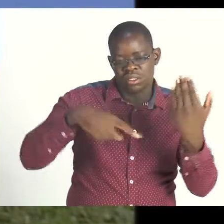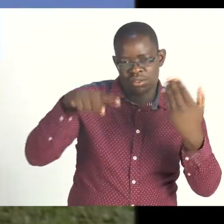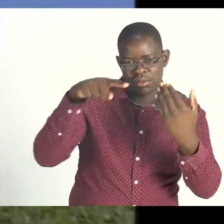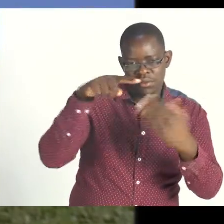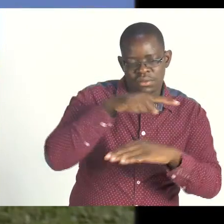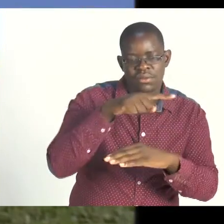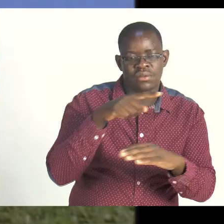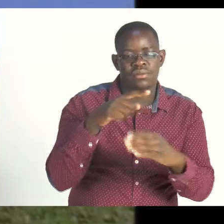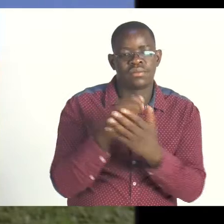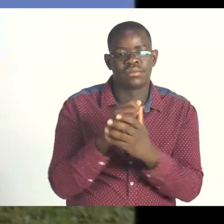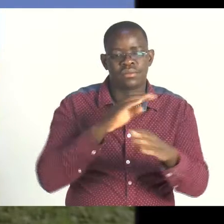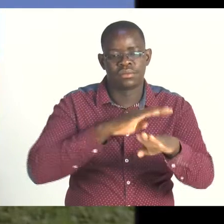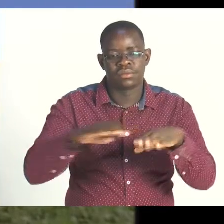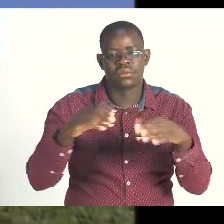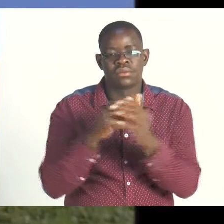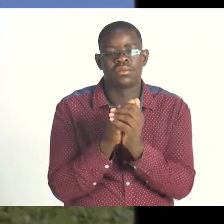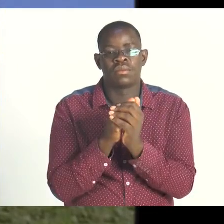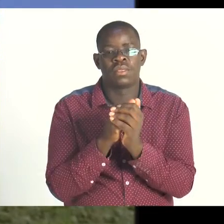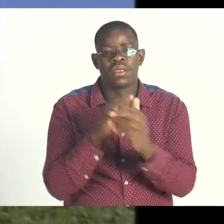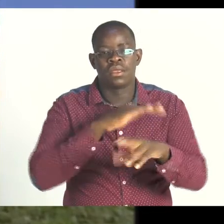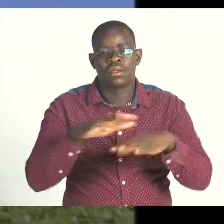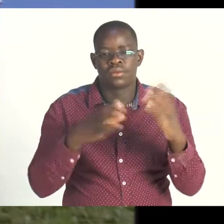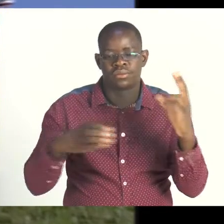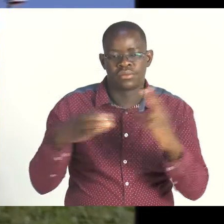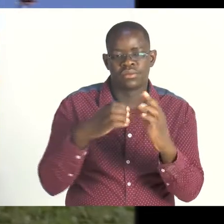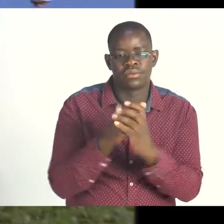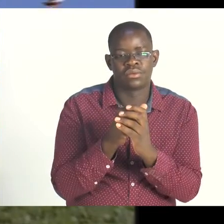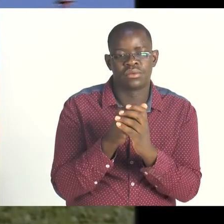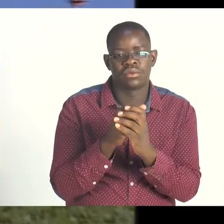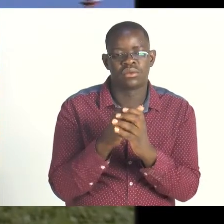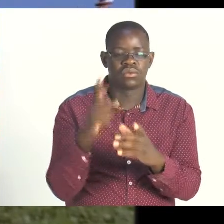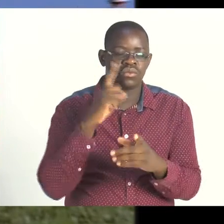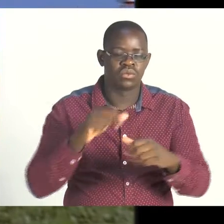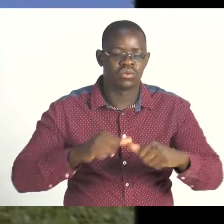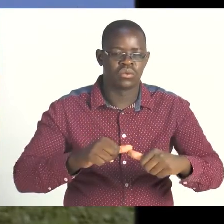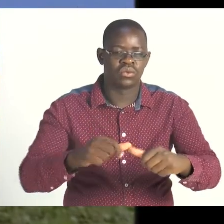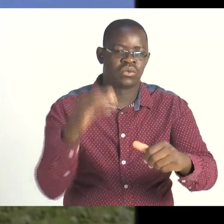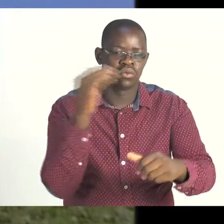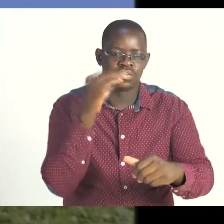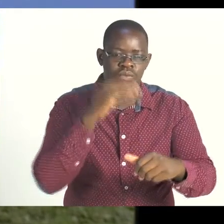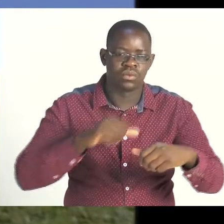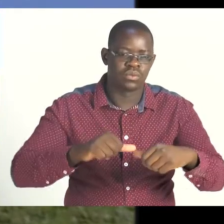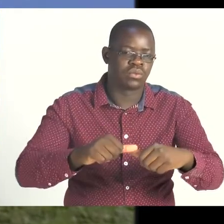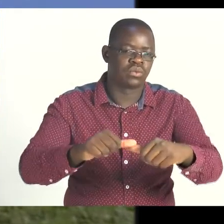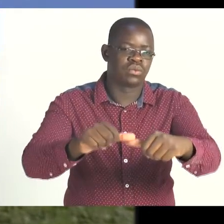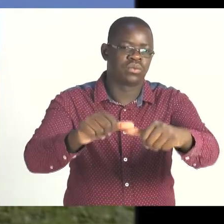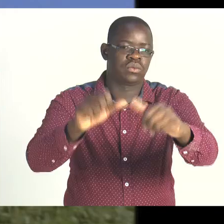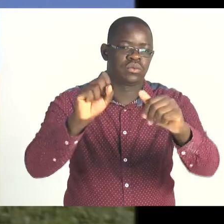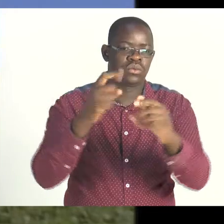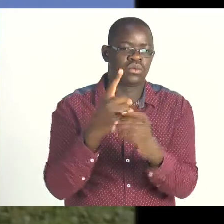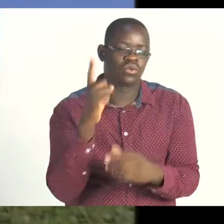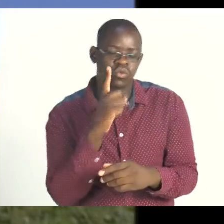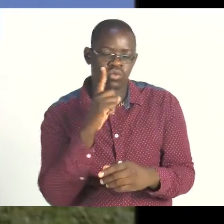system. This is where the farmers allow animals to graze continuously in the same piece of land